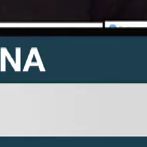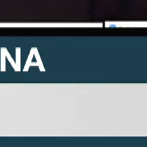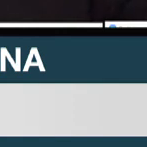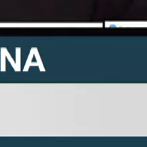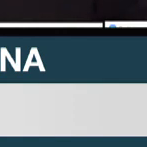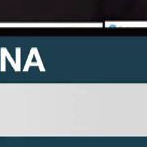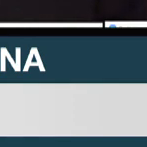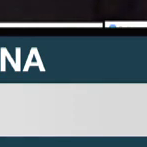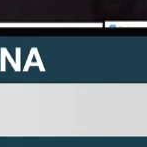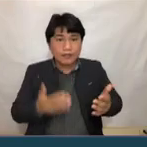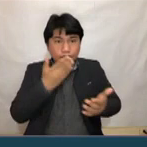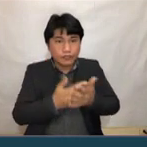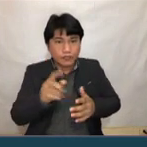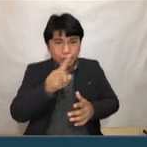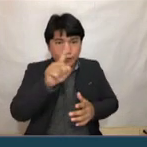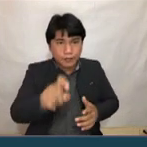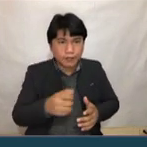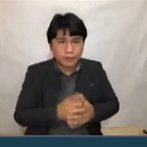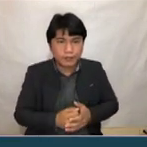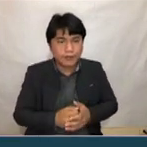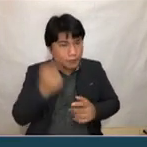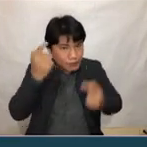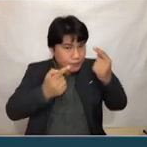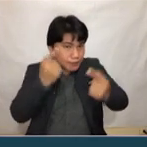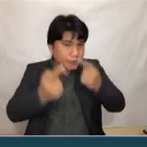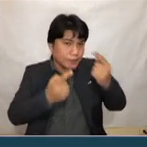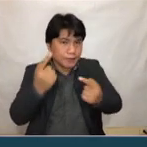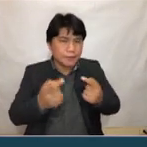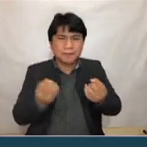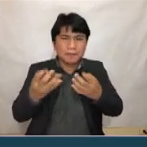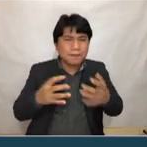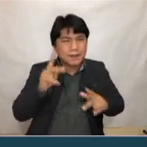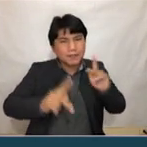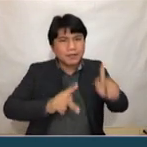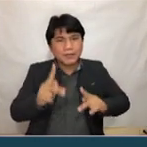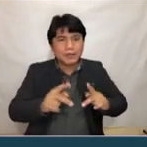That's a good question. I think that's the concern of many of us, certainly